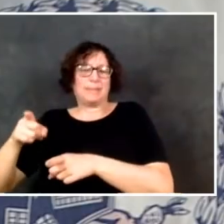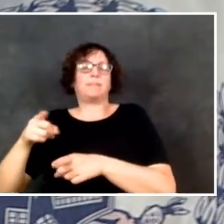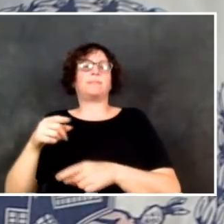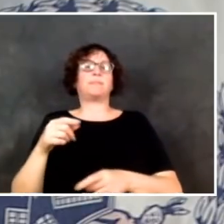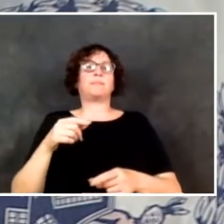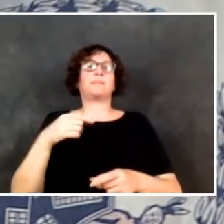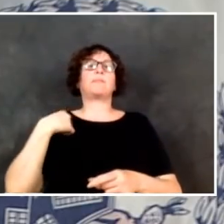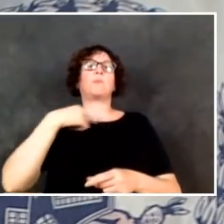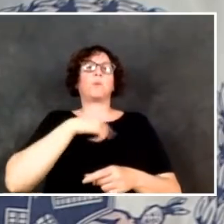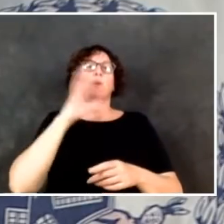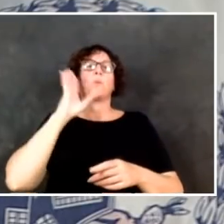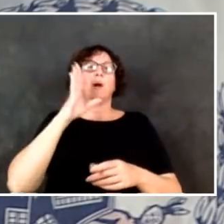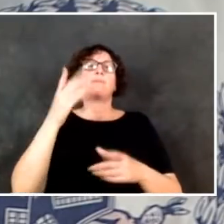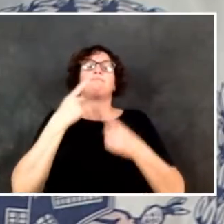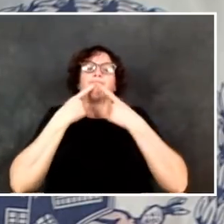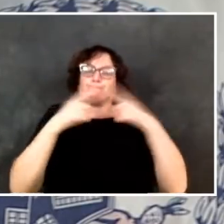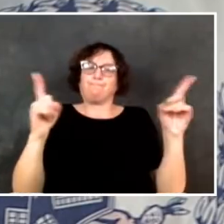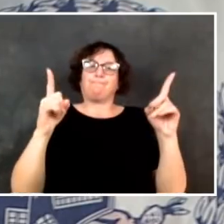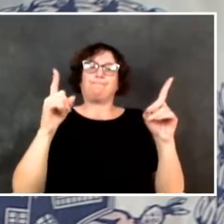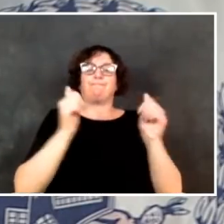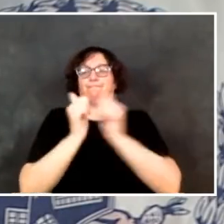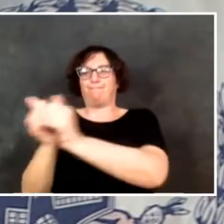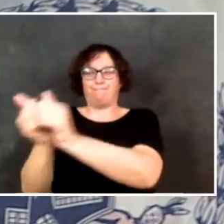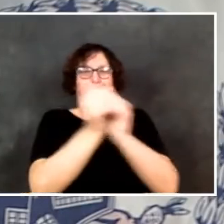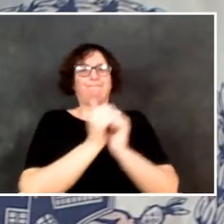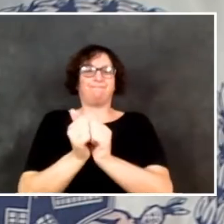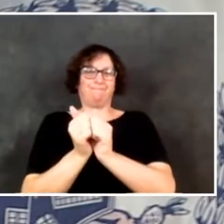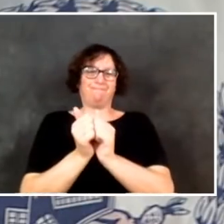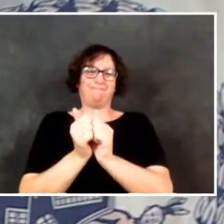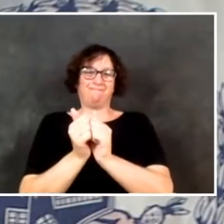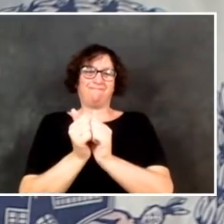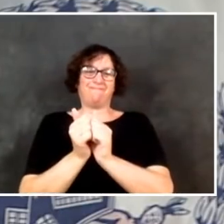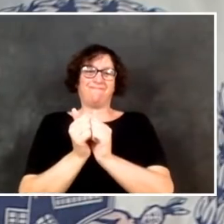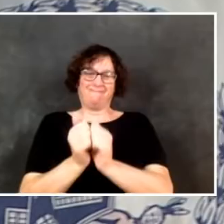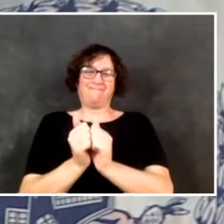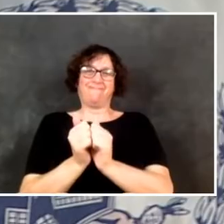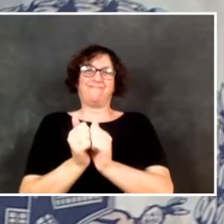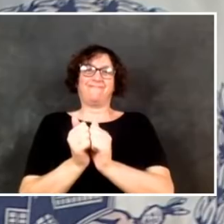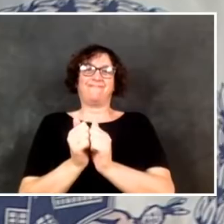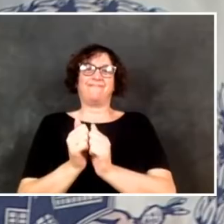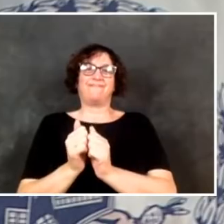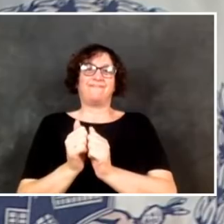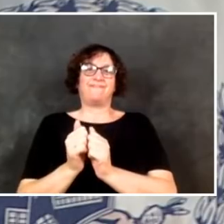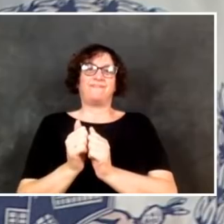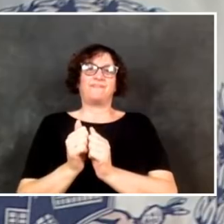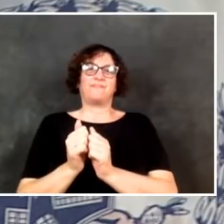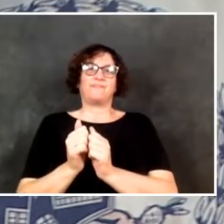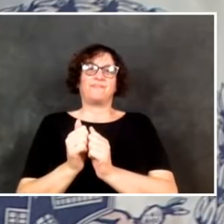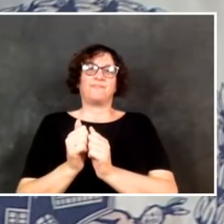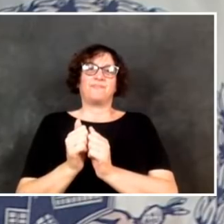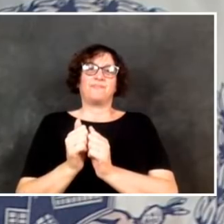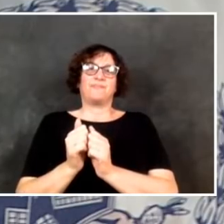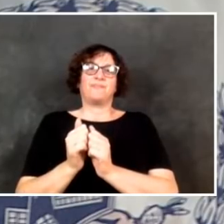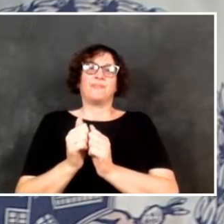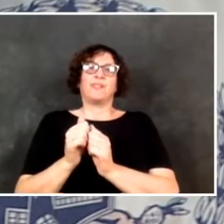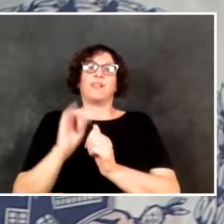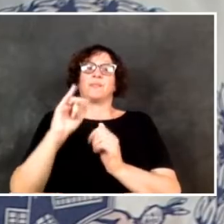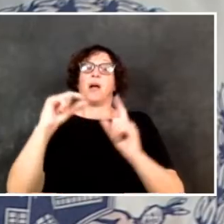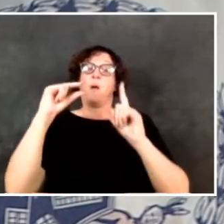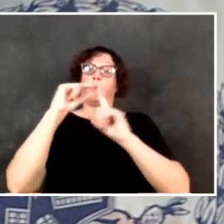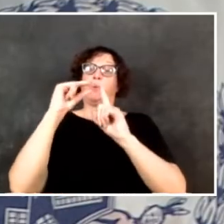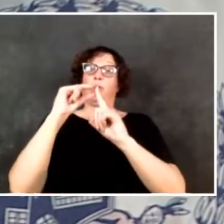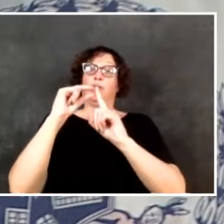renewal has to be true to the word, not just a replacement of what was, but